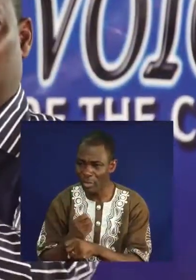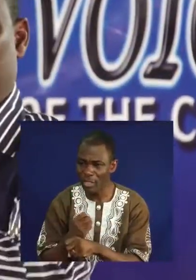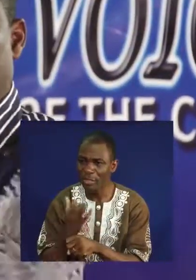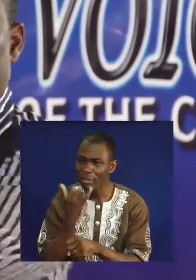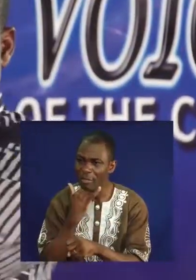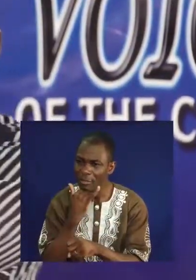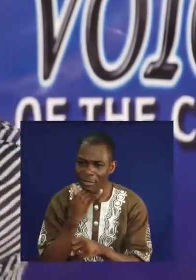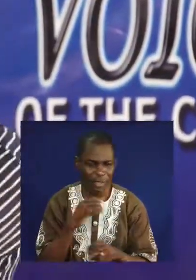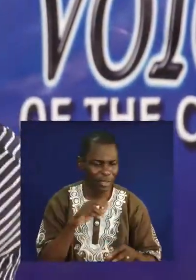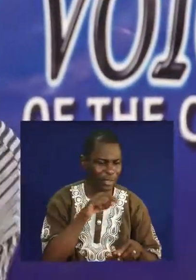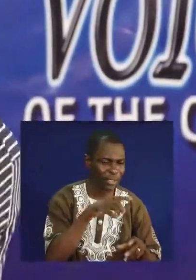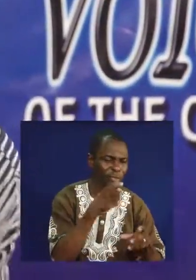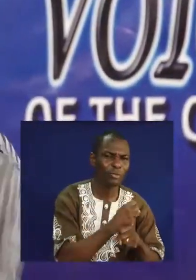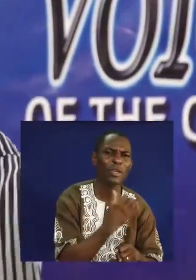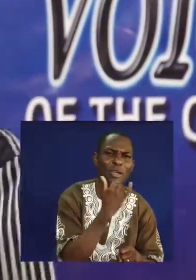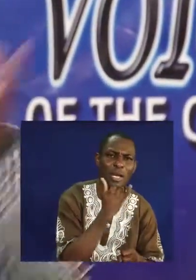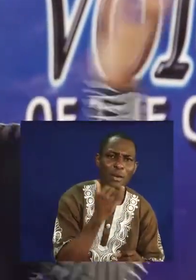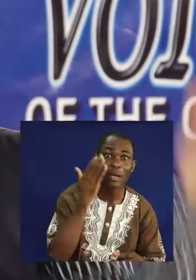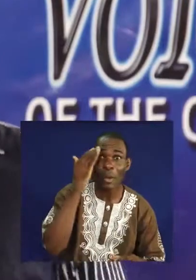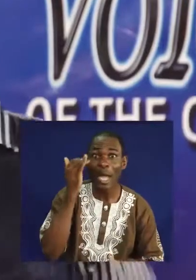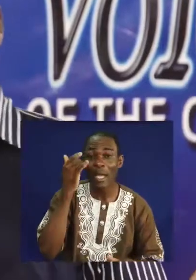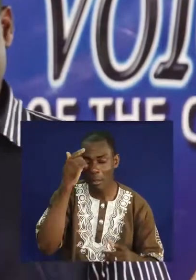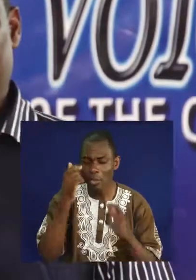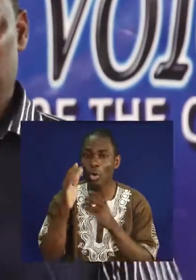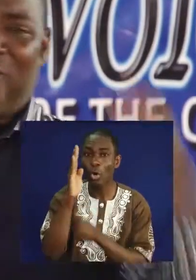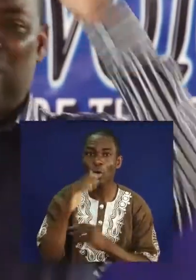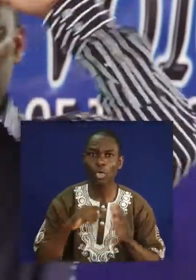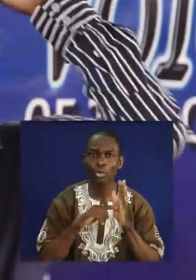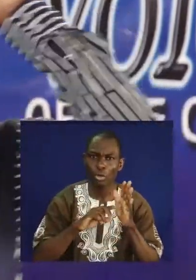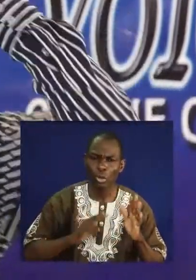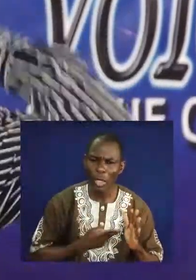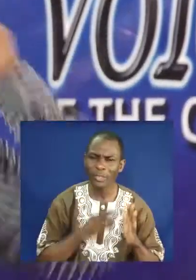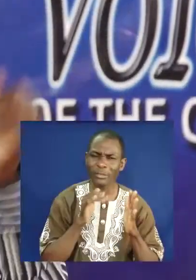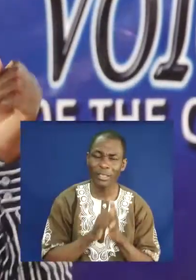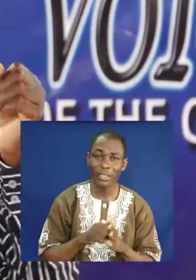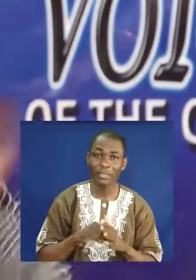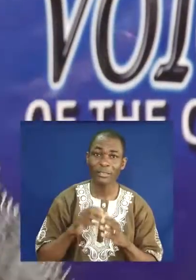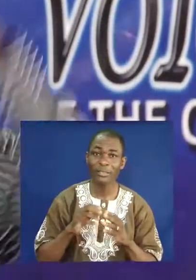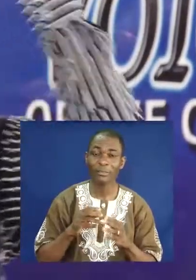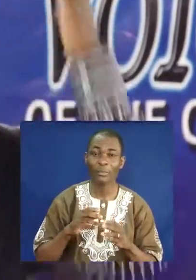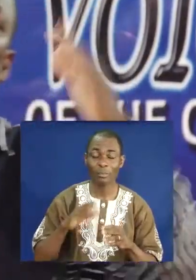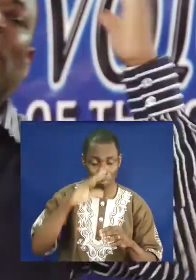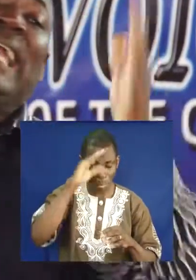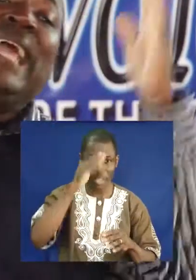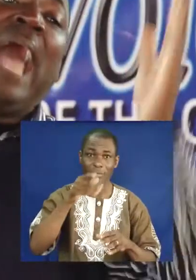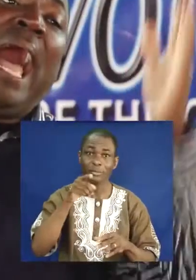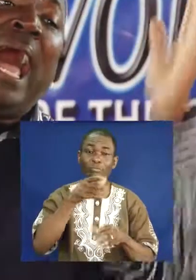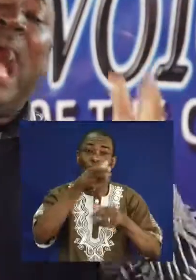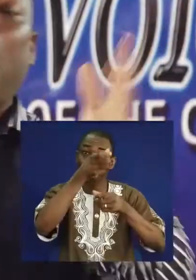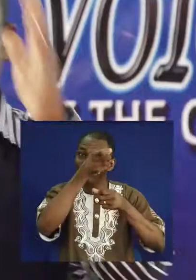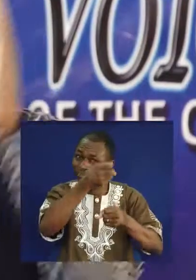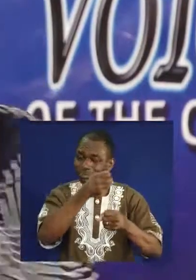wa mu wo no enye sa party mu no wa mu wo na koda ne ntokwa no akofa duku no de abo chese obi ba gini hu ntre ne